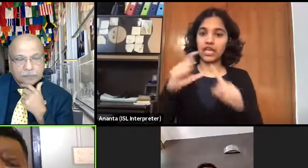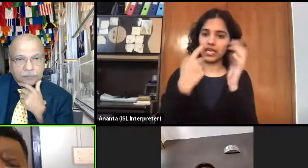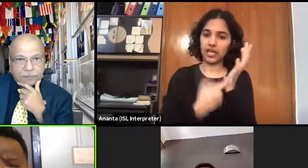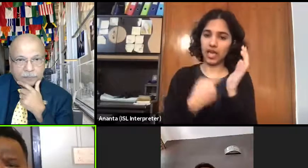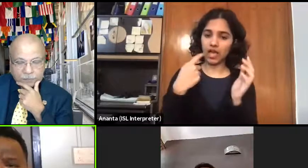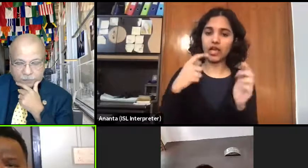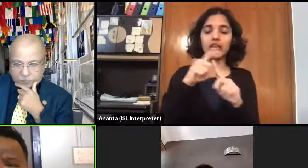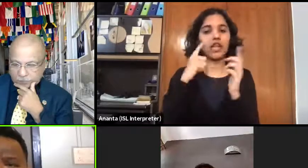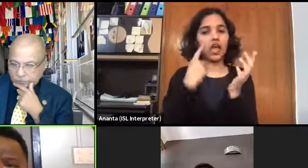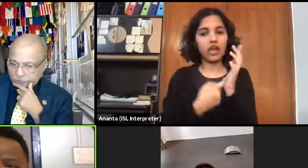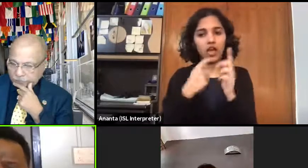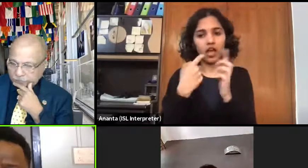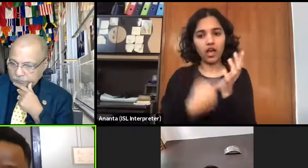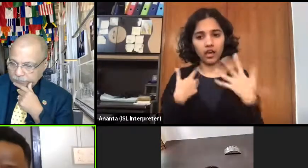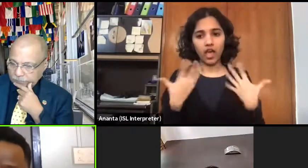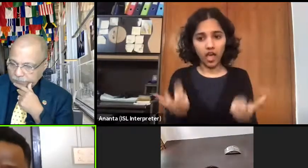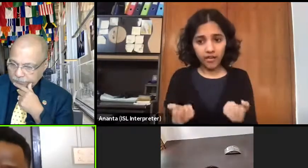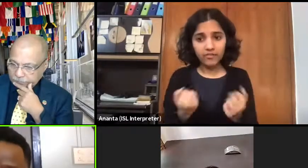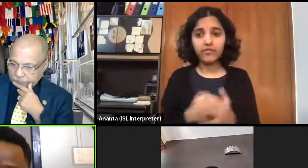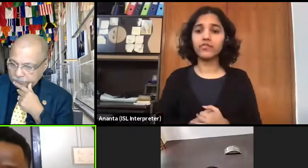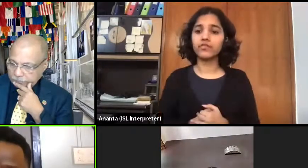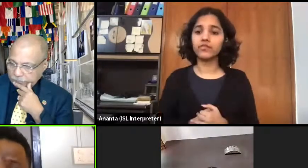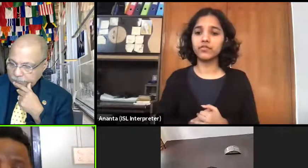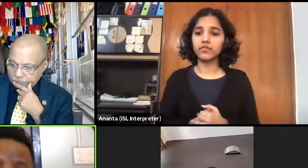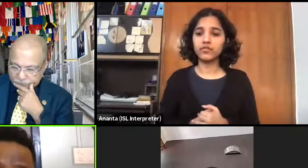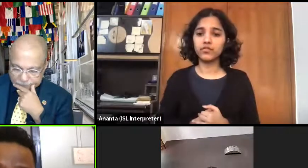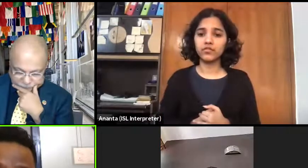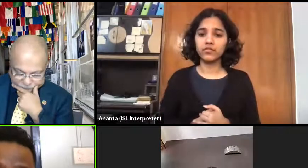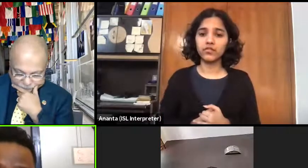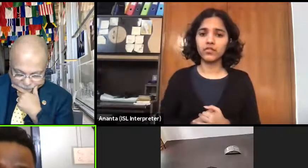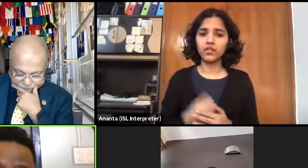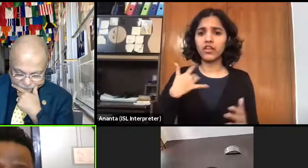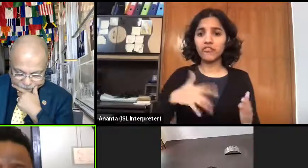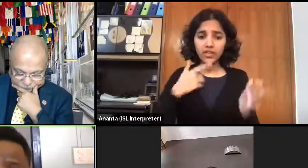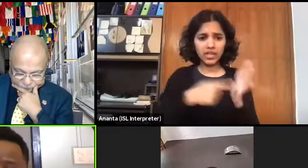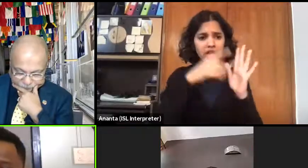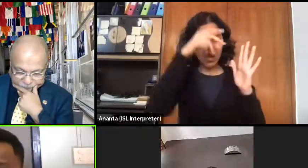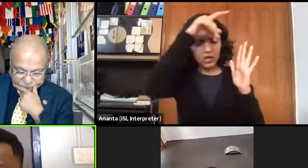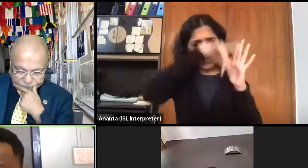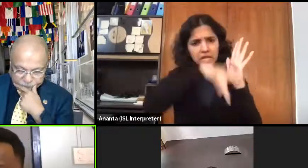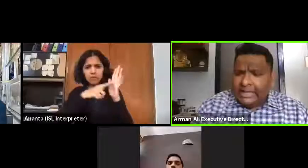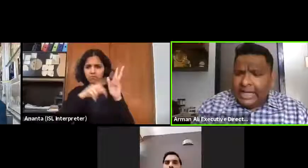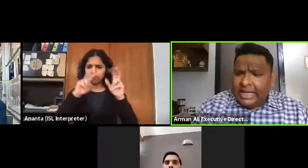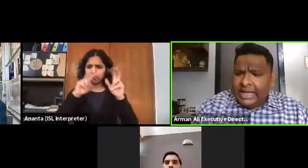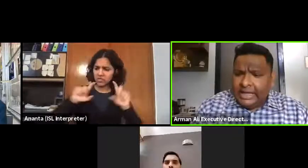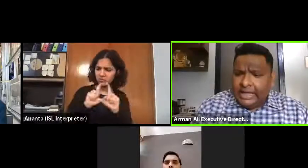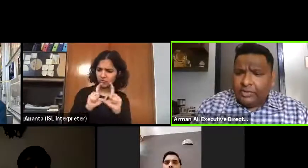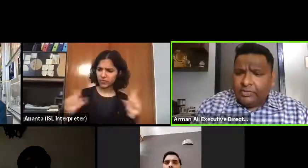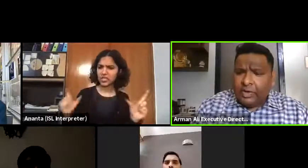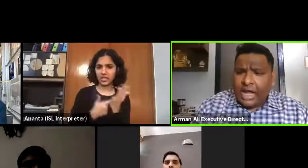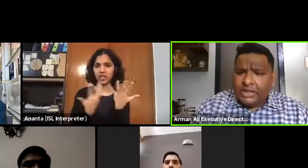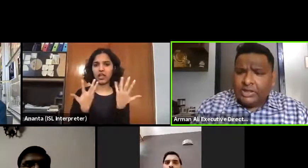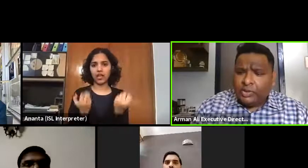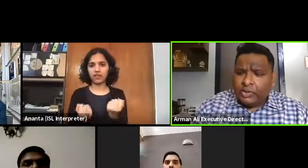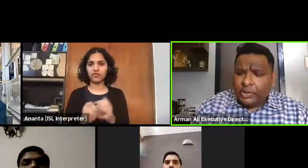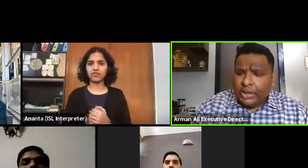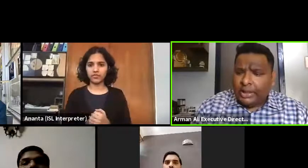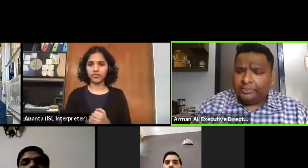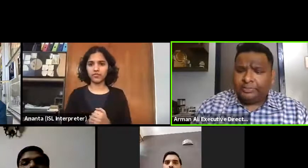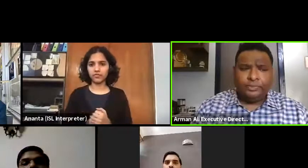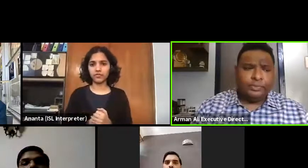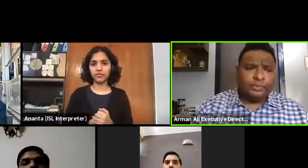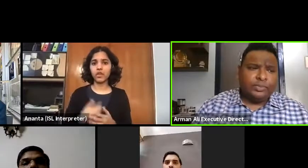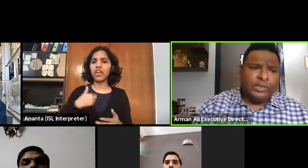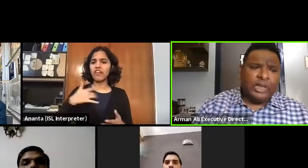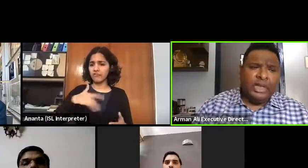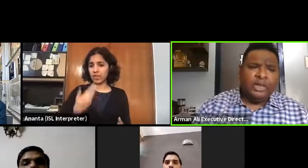DI-DRRs, which is quite comprehensive. I think there is a need for us